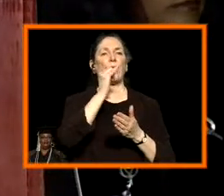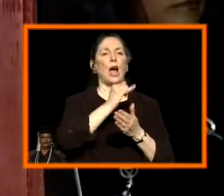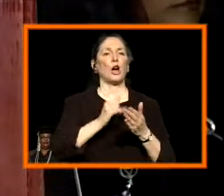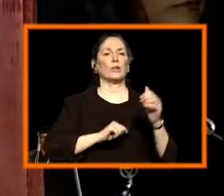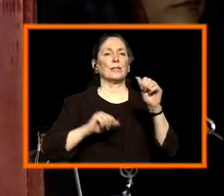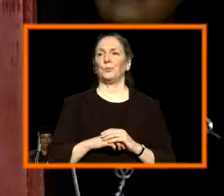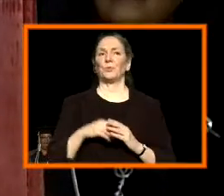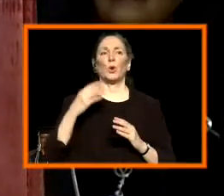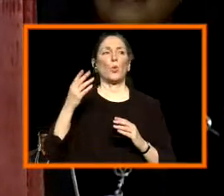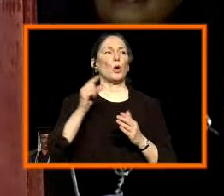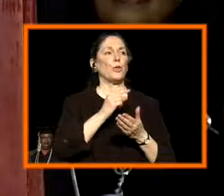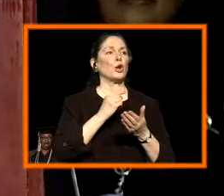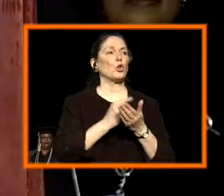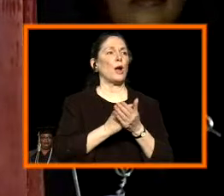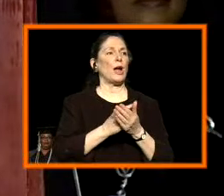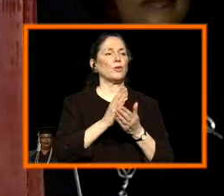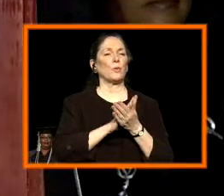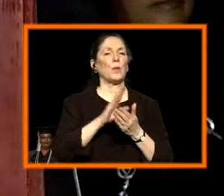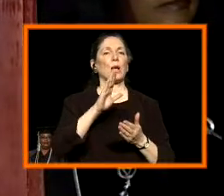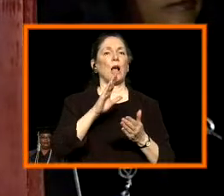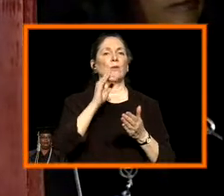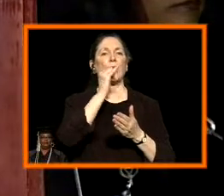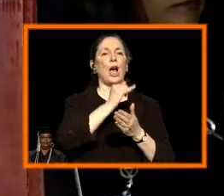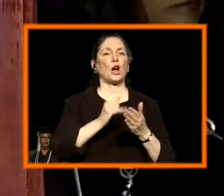Arts and Sciences,